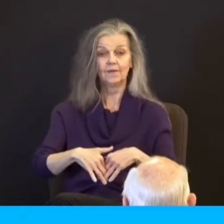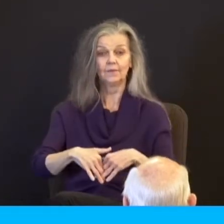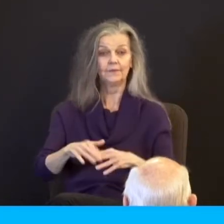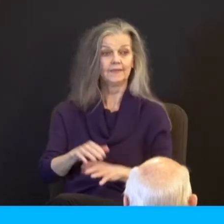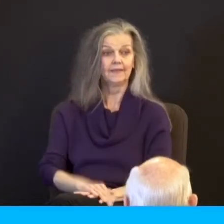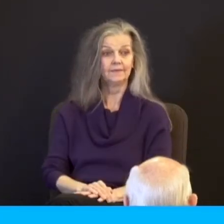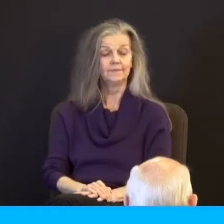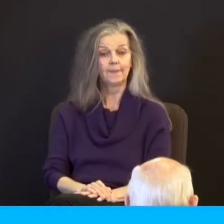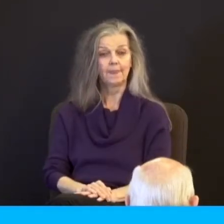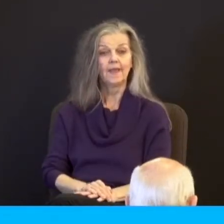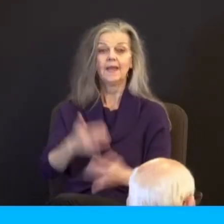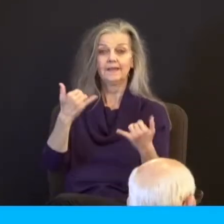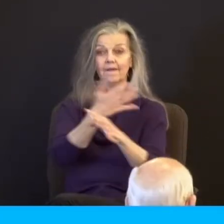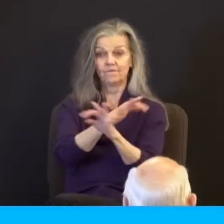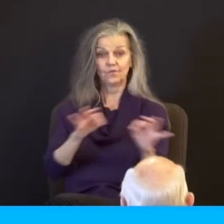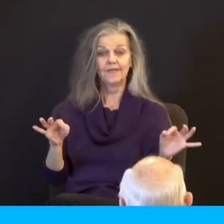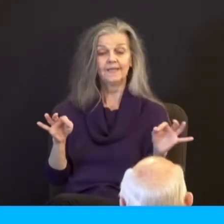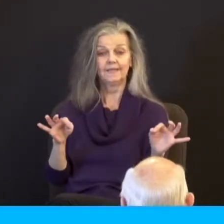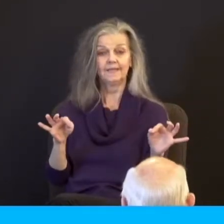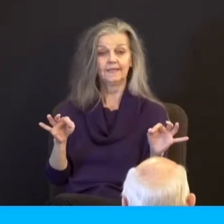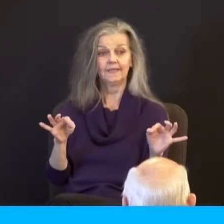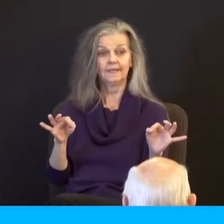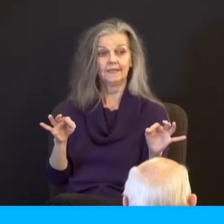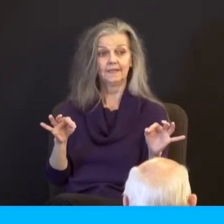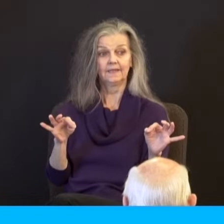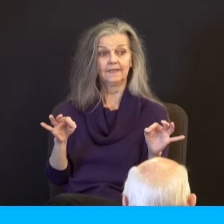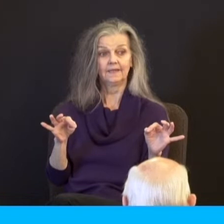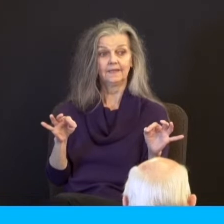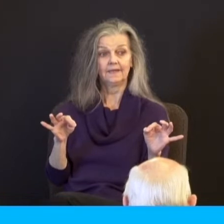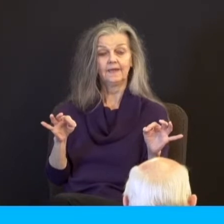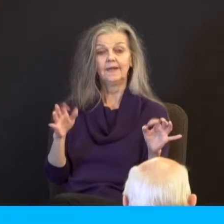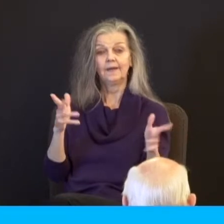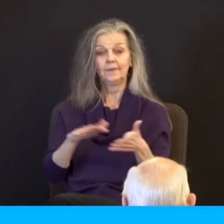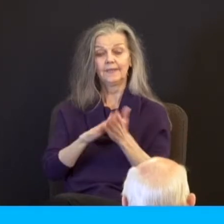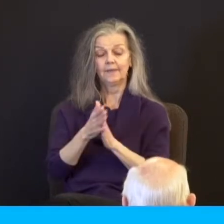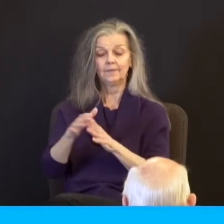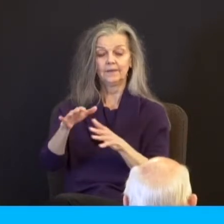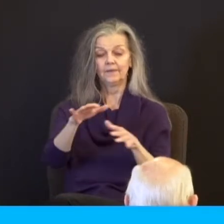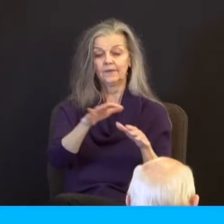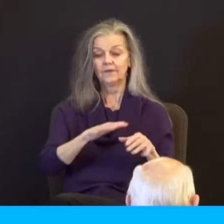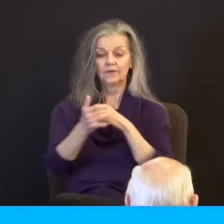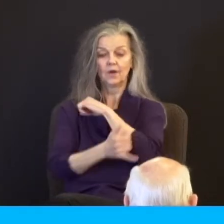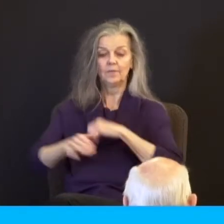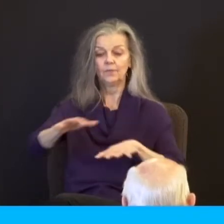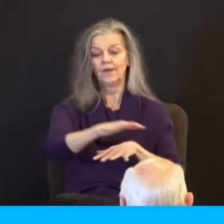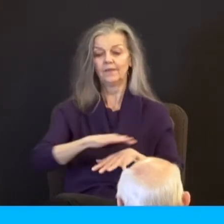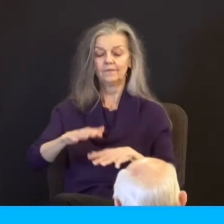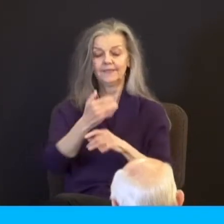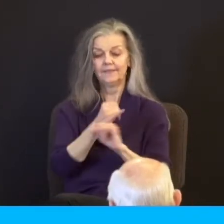declared they were now free of these things, and suddenly everything changed. They eventually became the Commonwealth of Independent States. Russia became Russia,